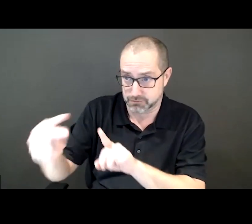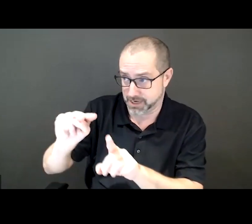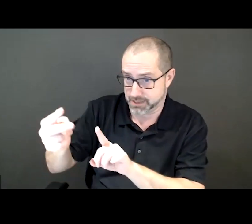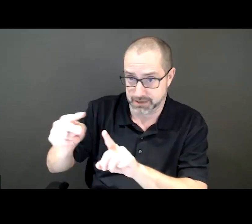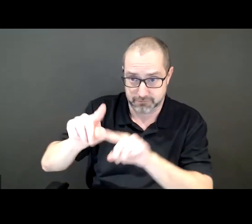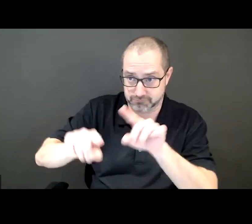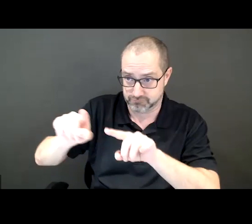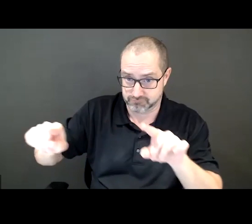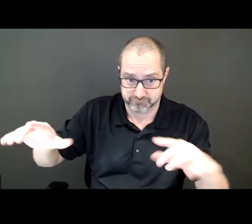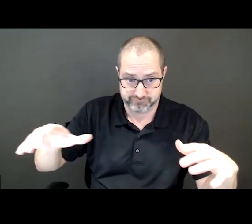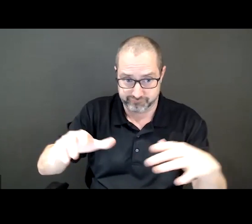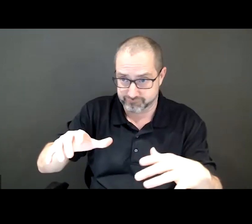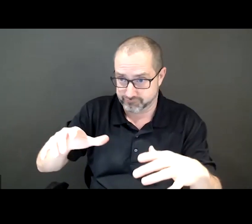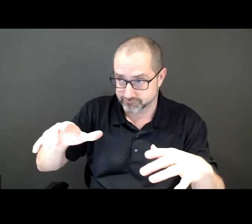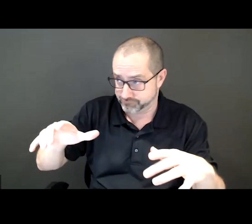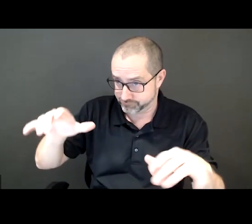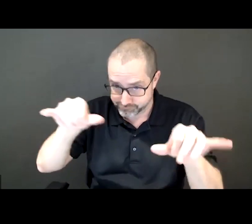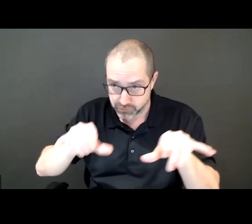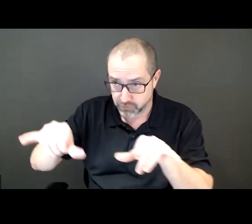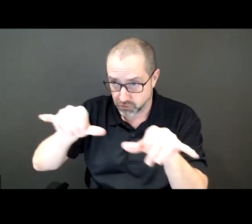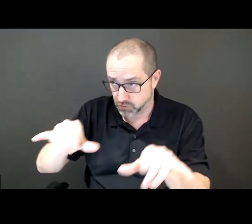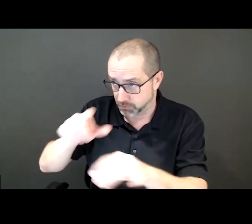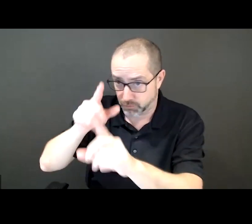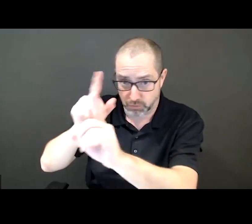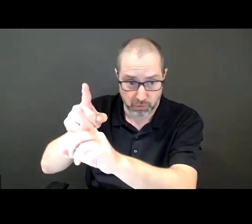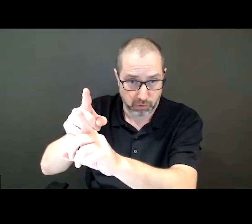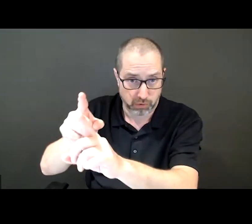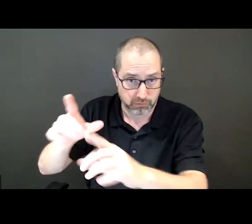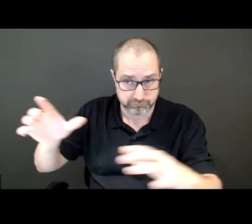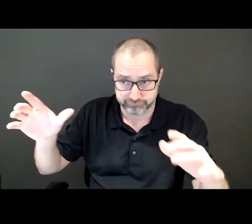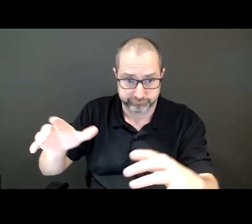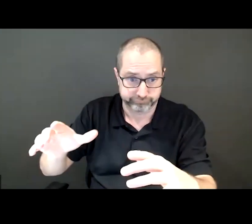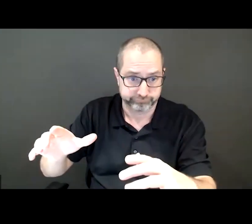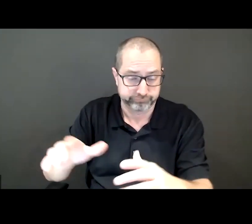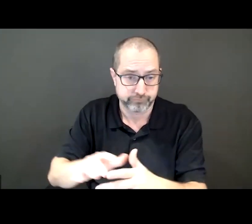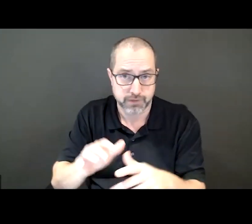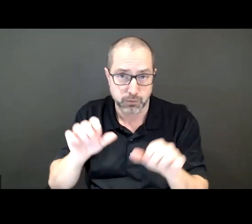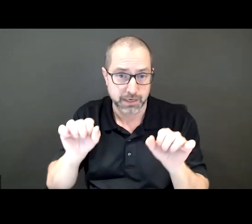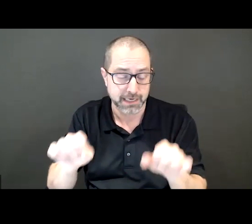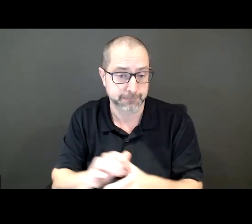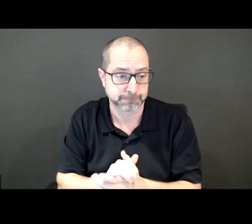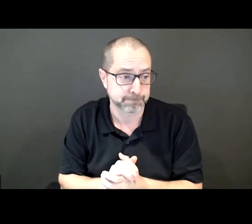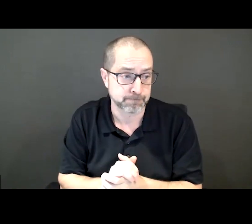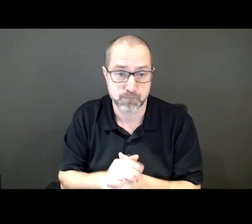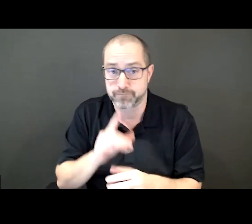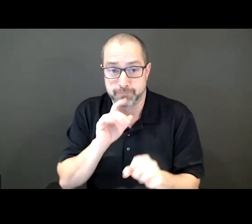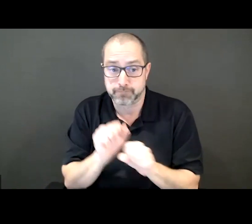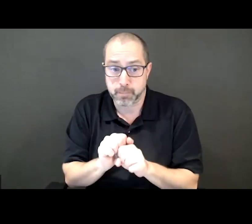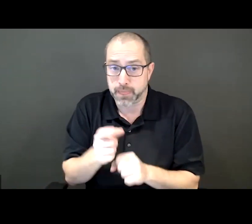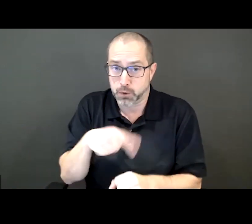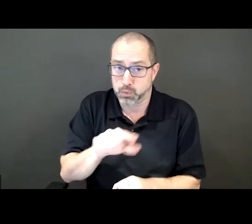and bring our common goals together in a way that welcomes each